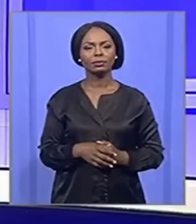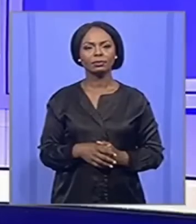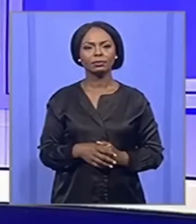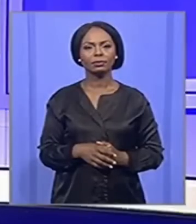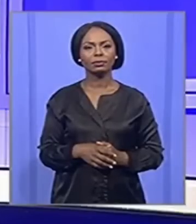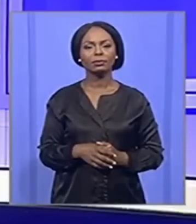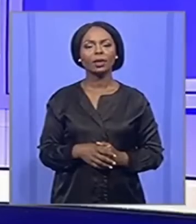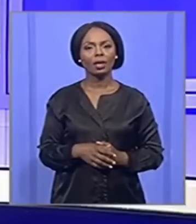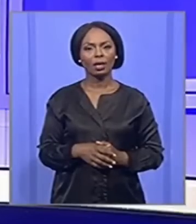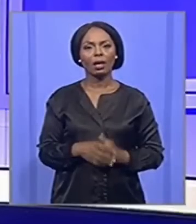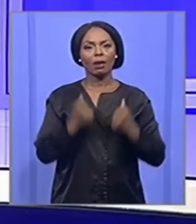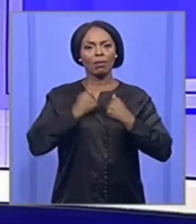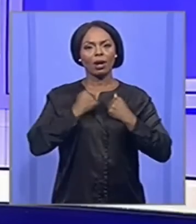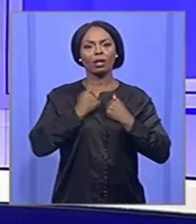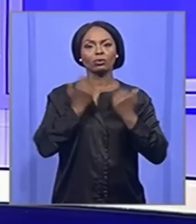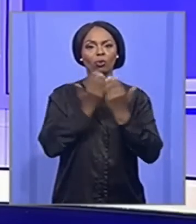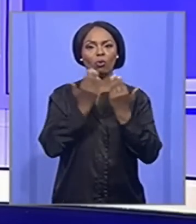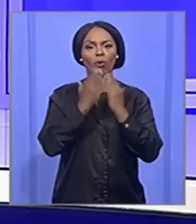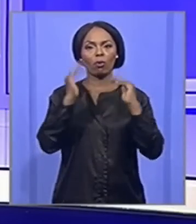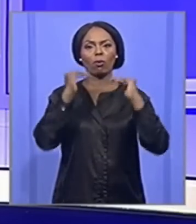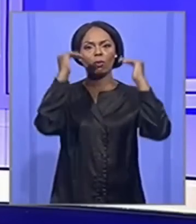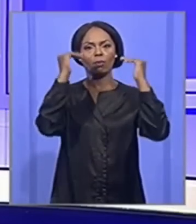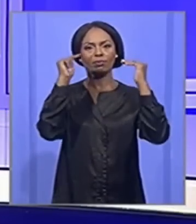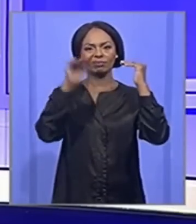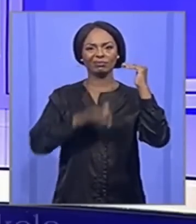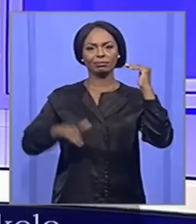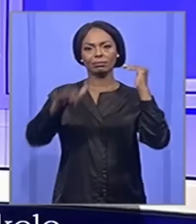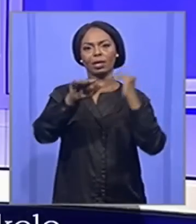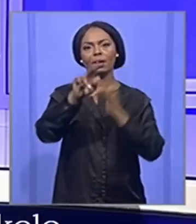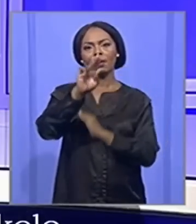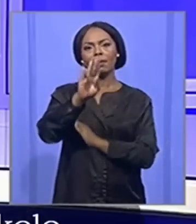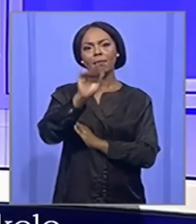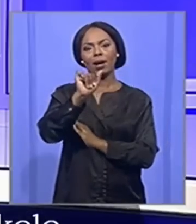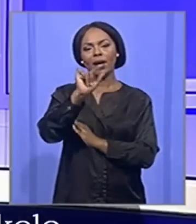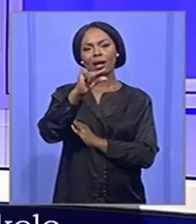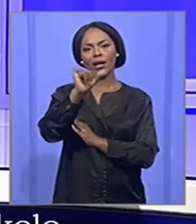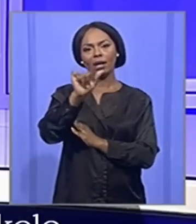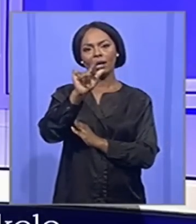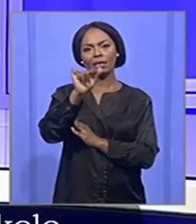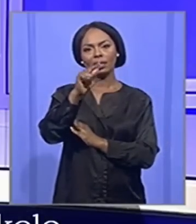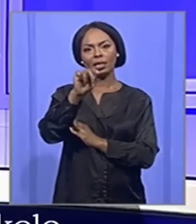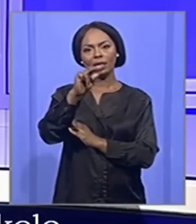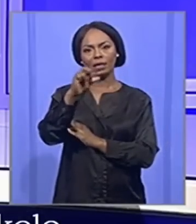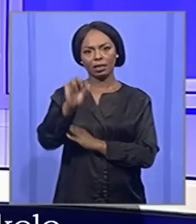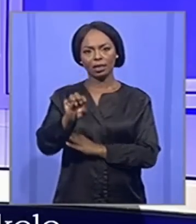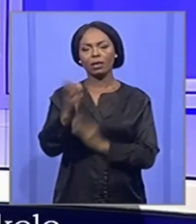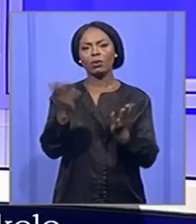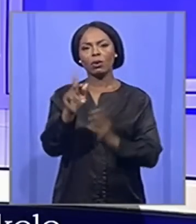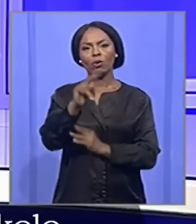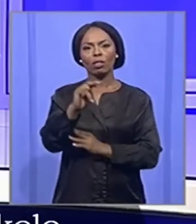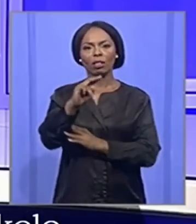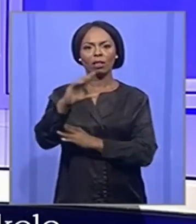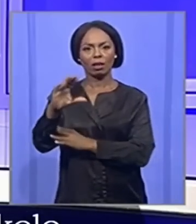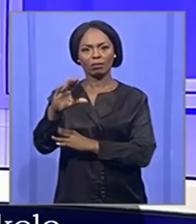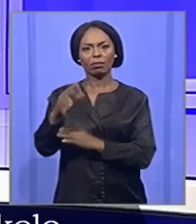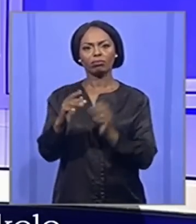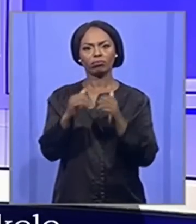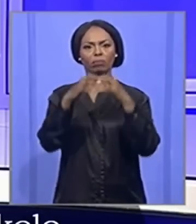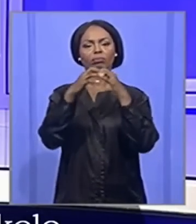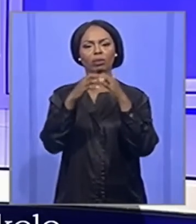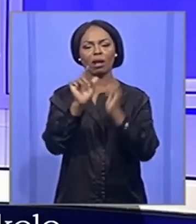Batswadi ba barutwana ba sekolo sa sekondari sa Bagalotlhare Northern Cape ba tholeditse ho gakolwa ha laboratori ya dikomputara sekolong